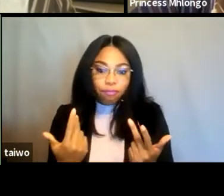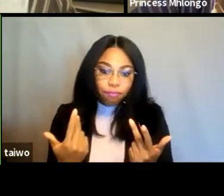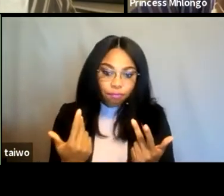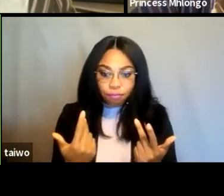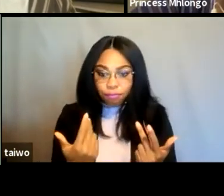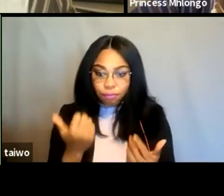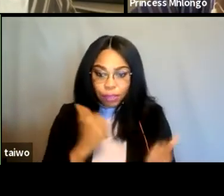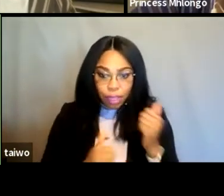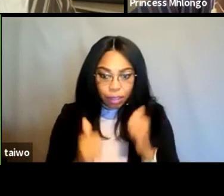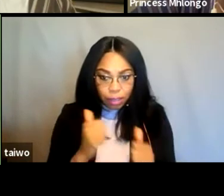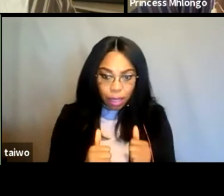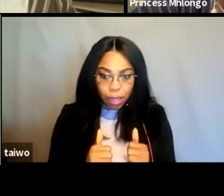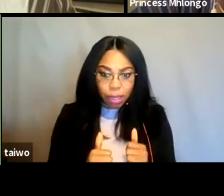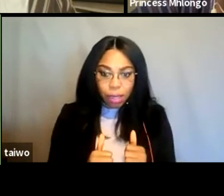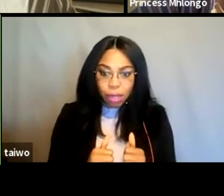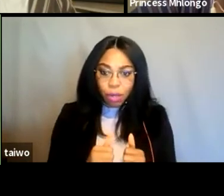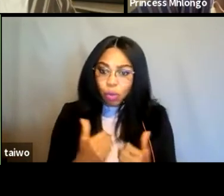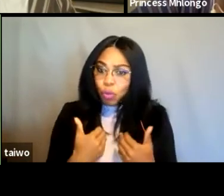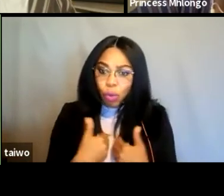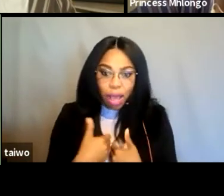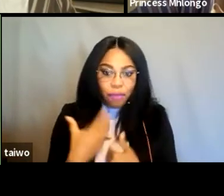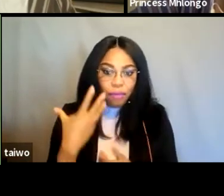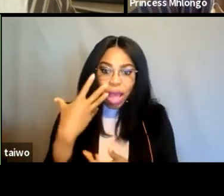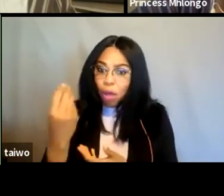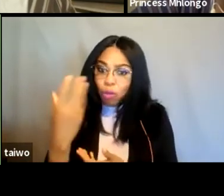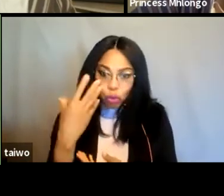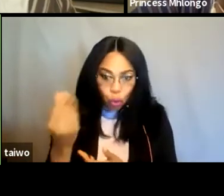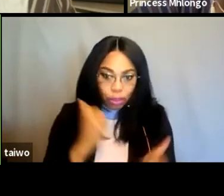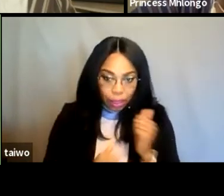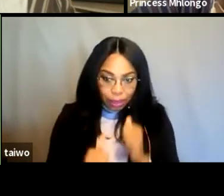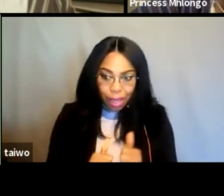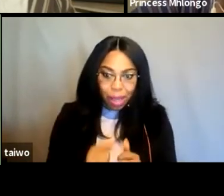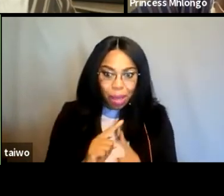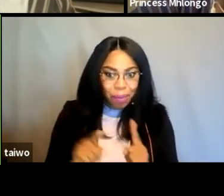the African theater. So we are bringing that back